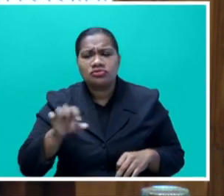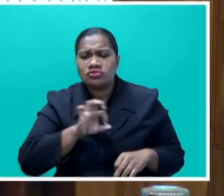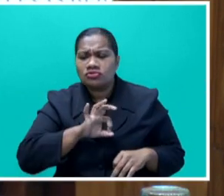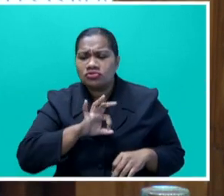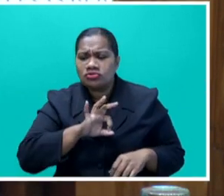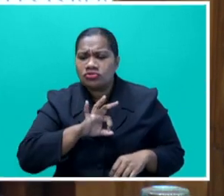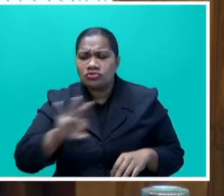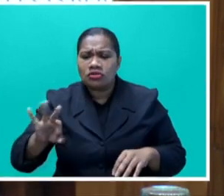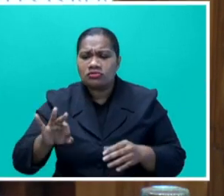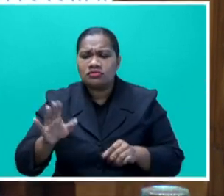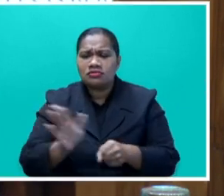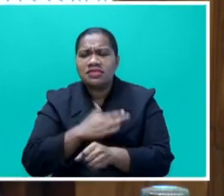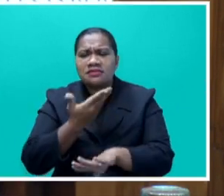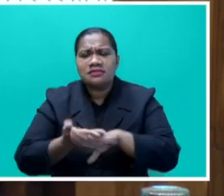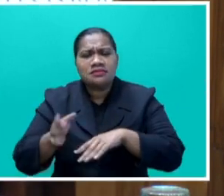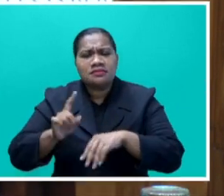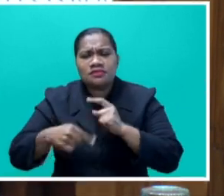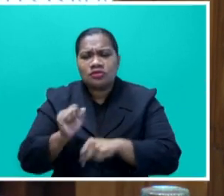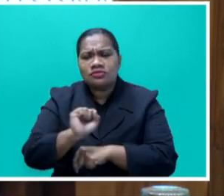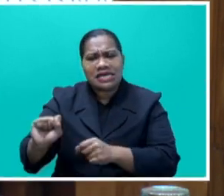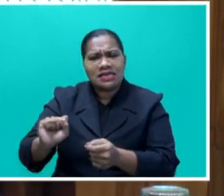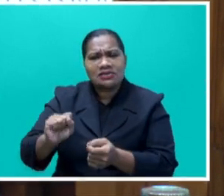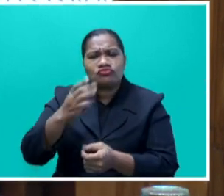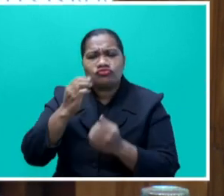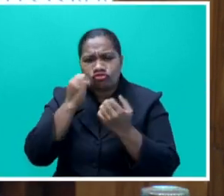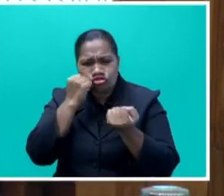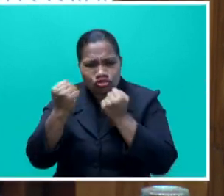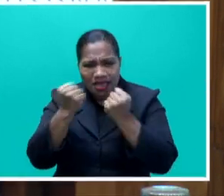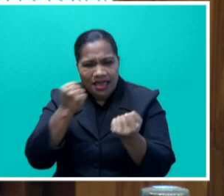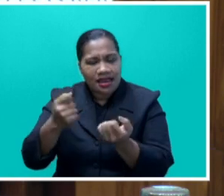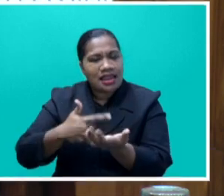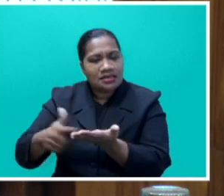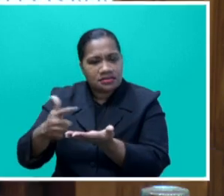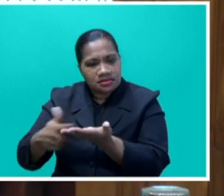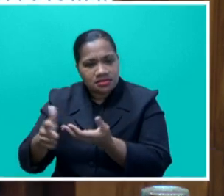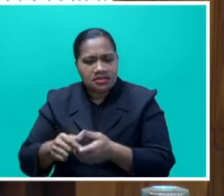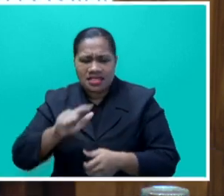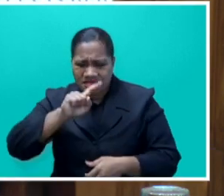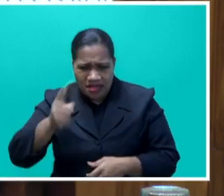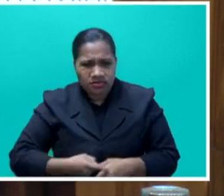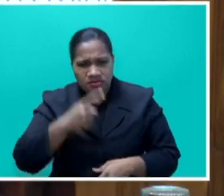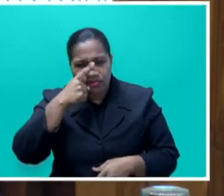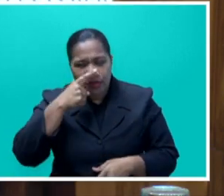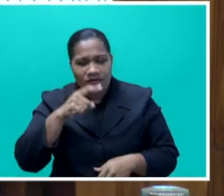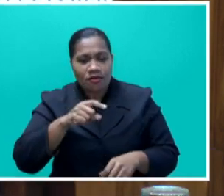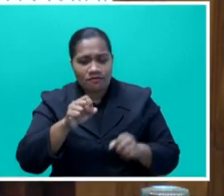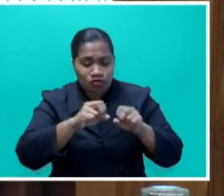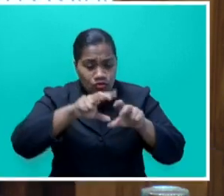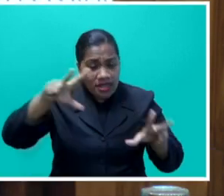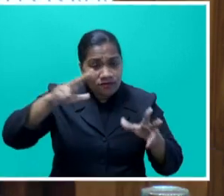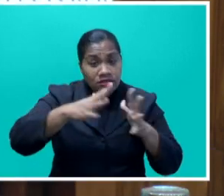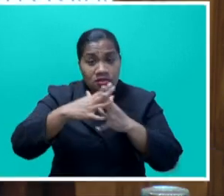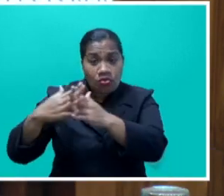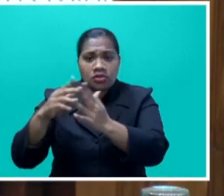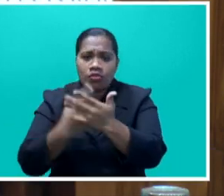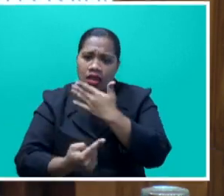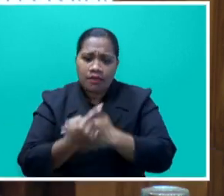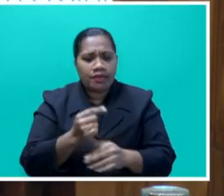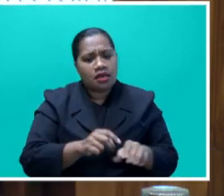leases. Thousands of families from Vanuatu and from Western Division moved out when the leases